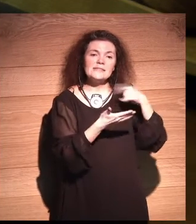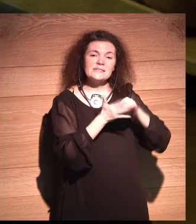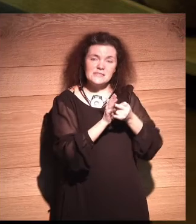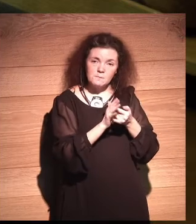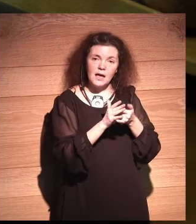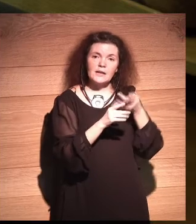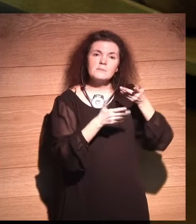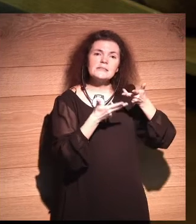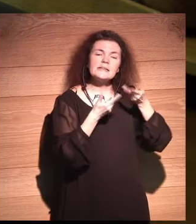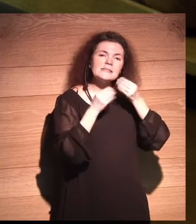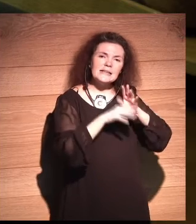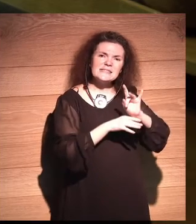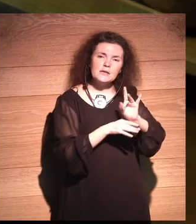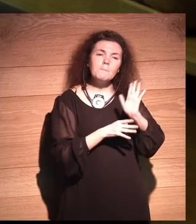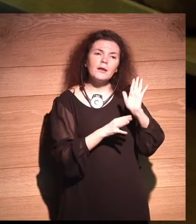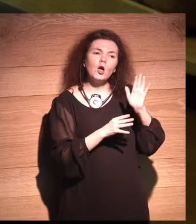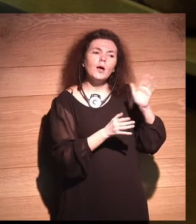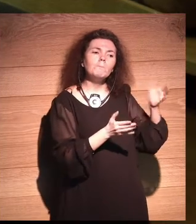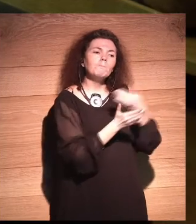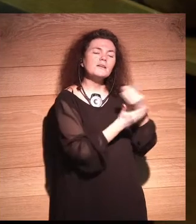does everyone know what is good for them?